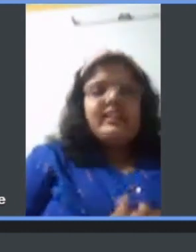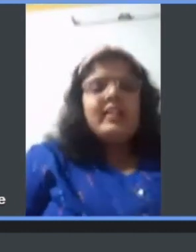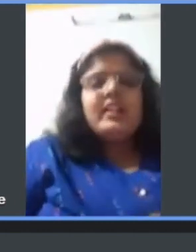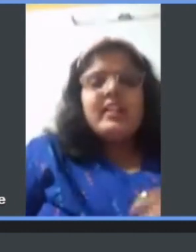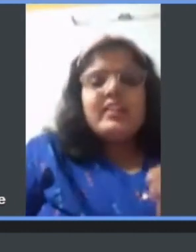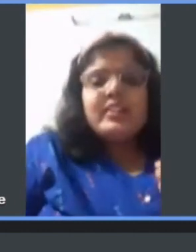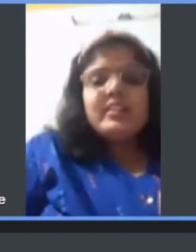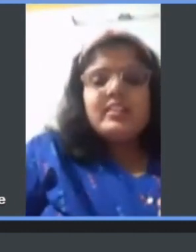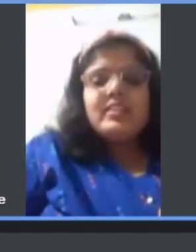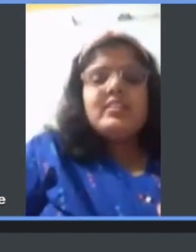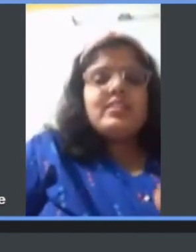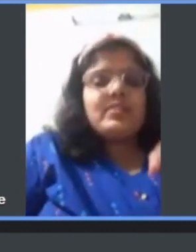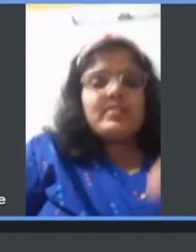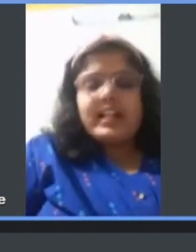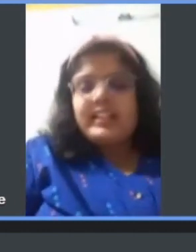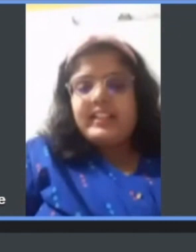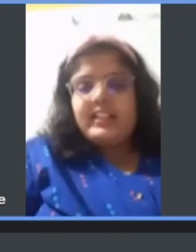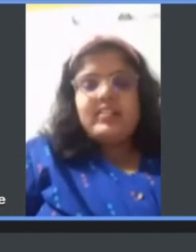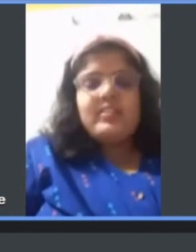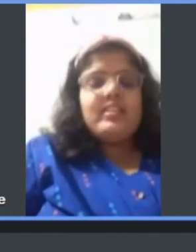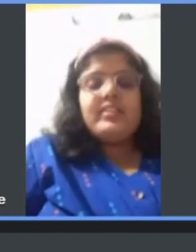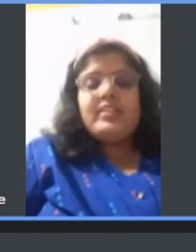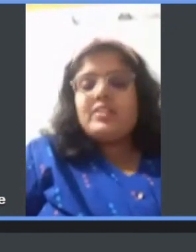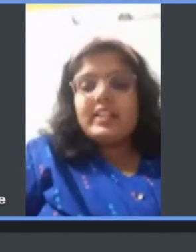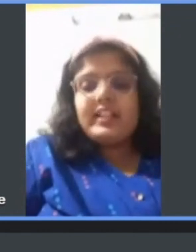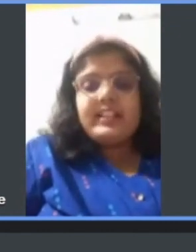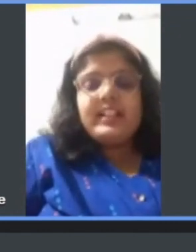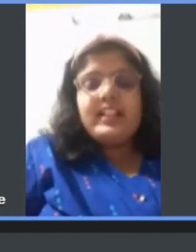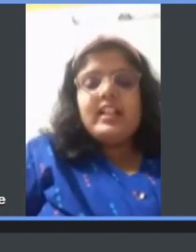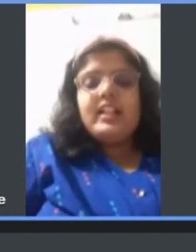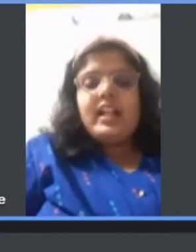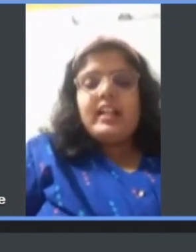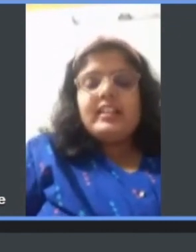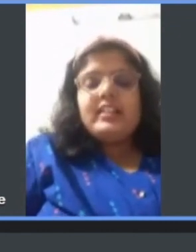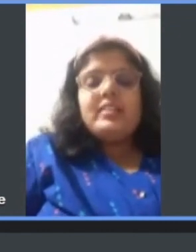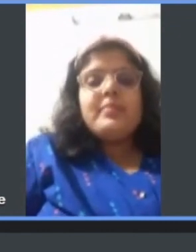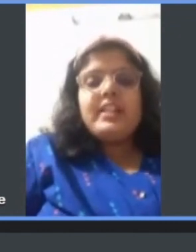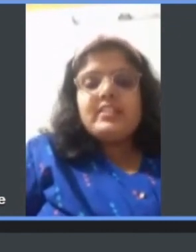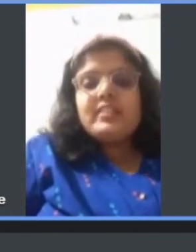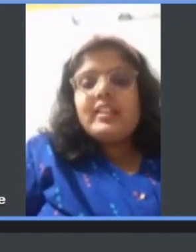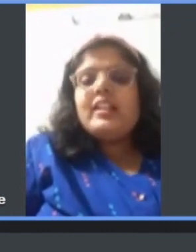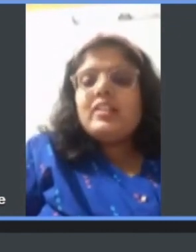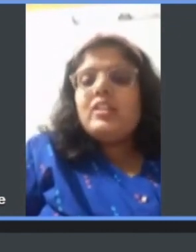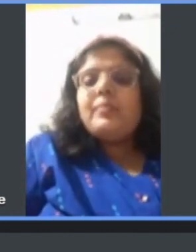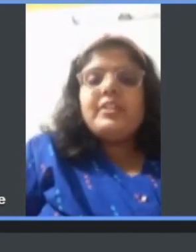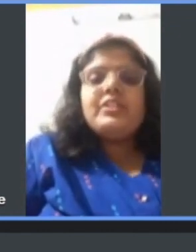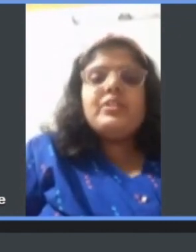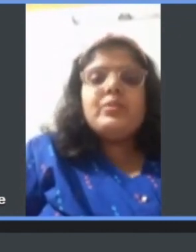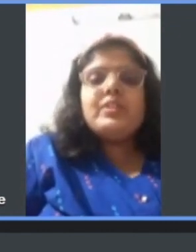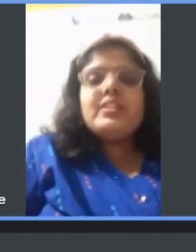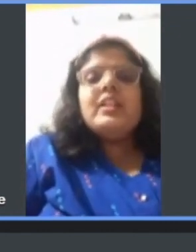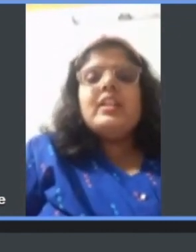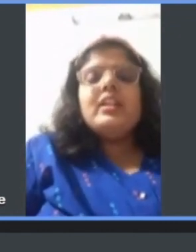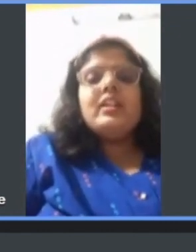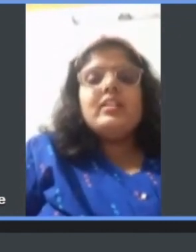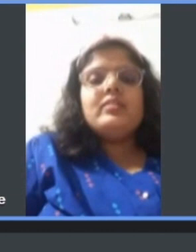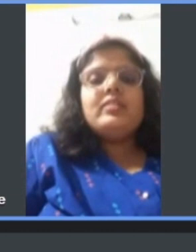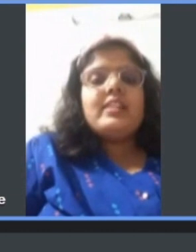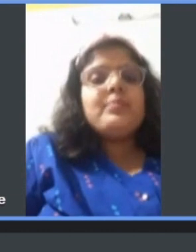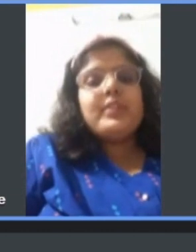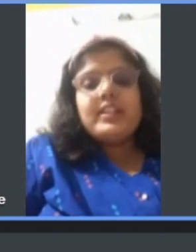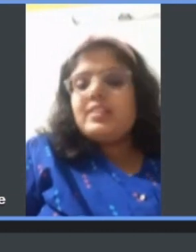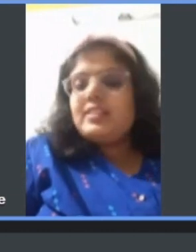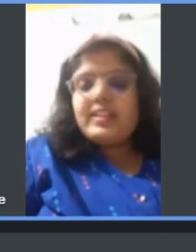And even the society, even the society, I think the major thing a government should do is,